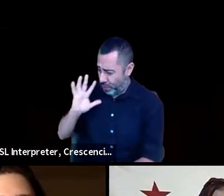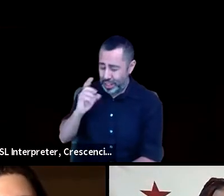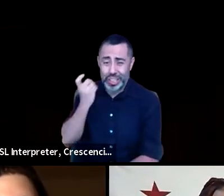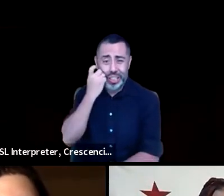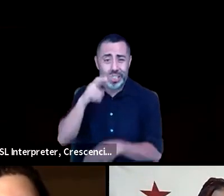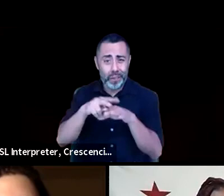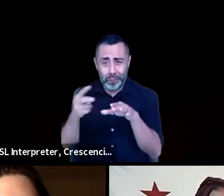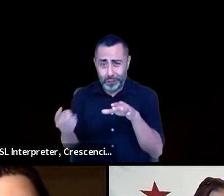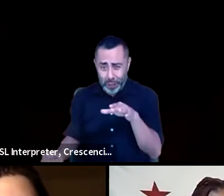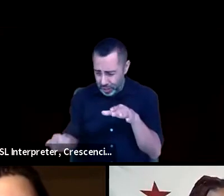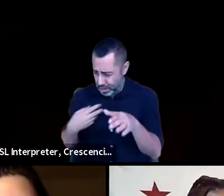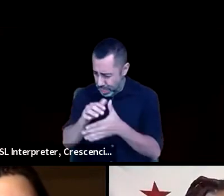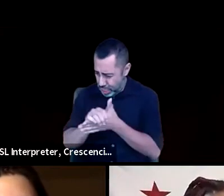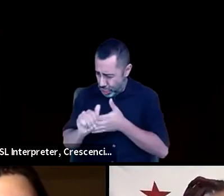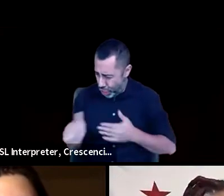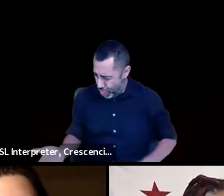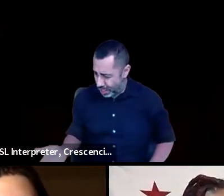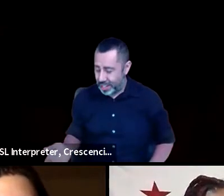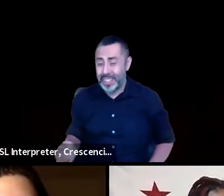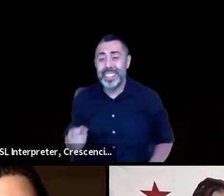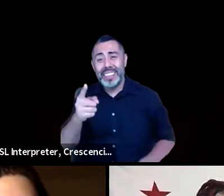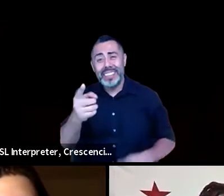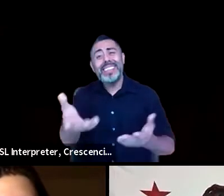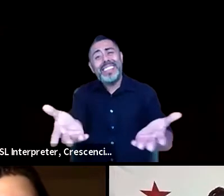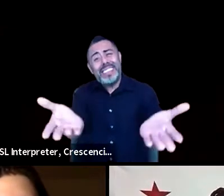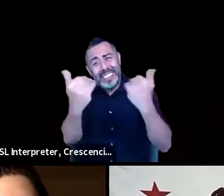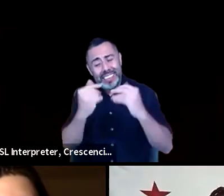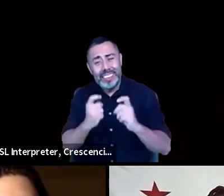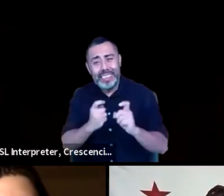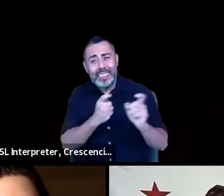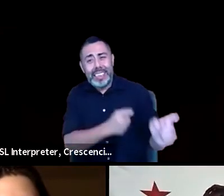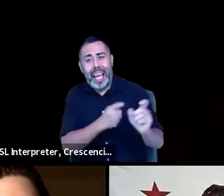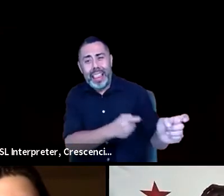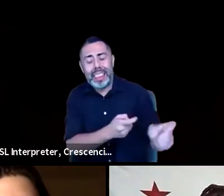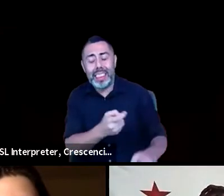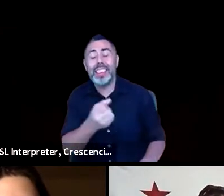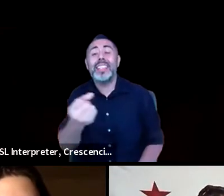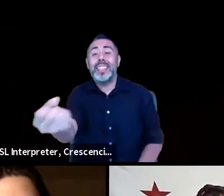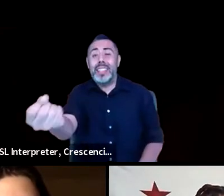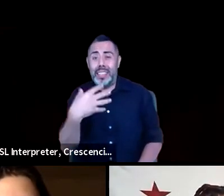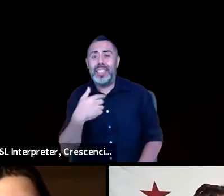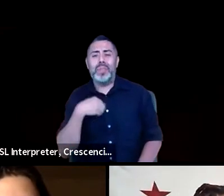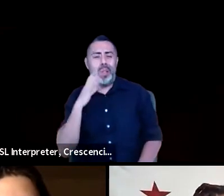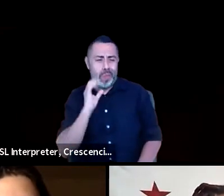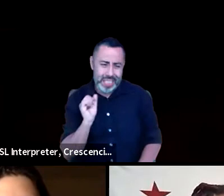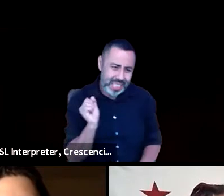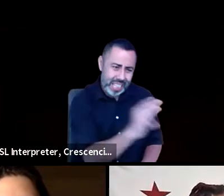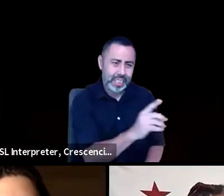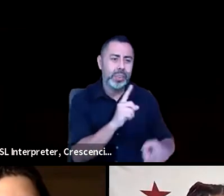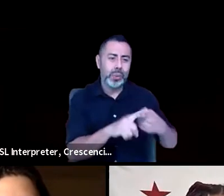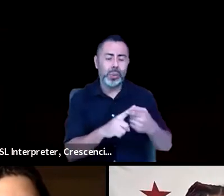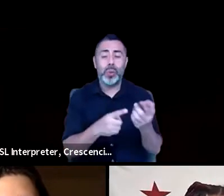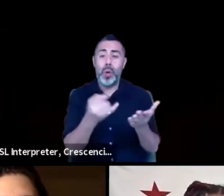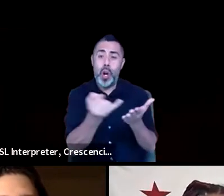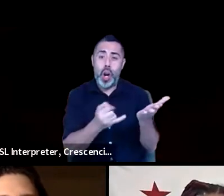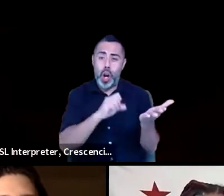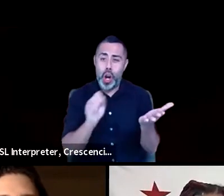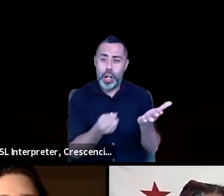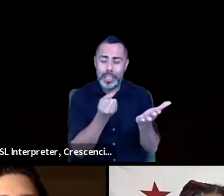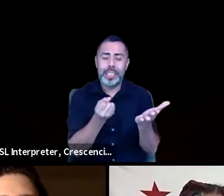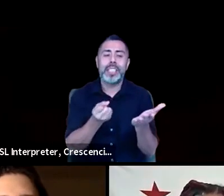Add it to our tithe and we will send it along to Arts Administrators of Color. Last week, we had